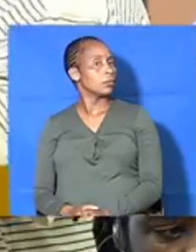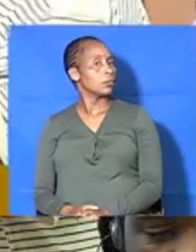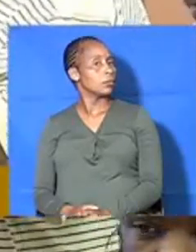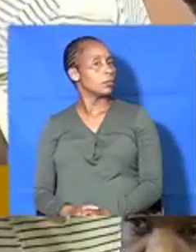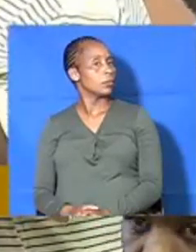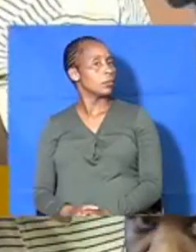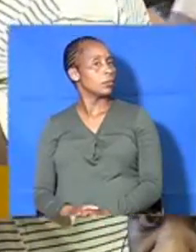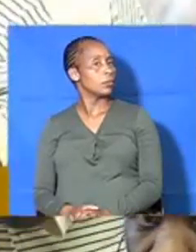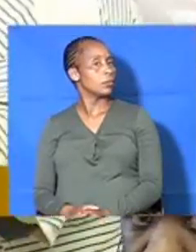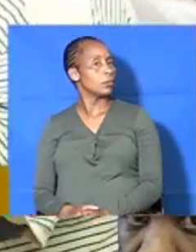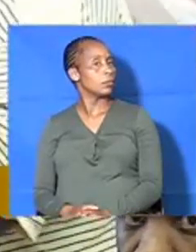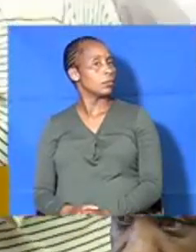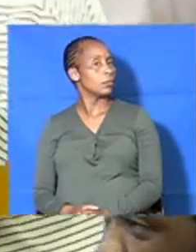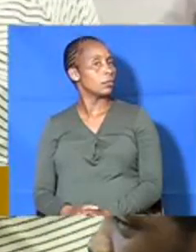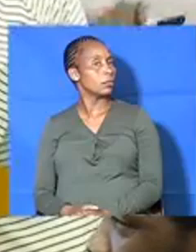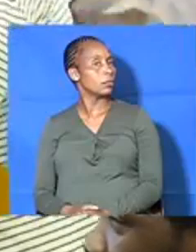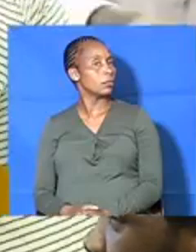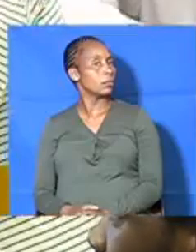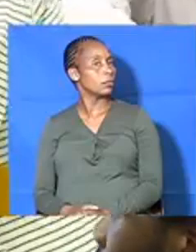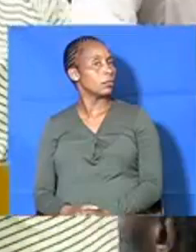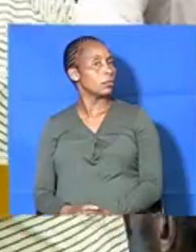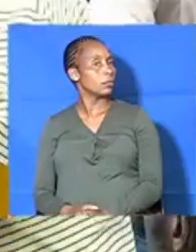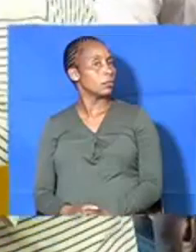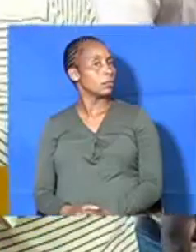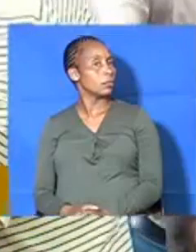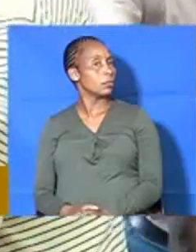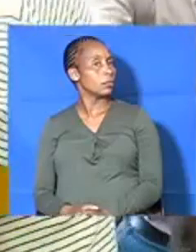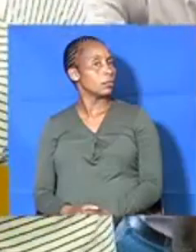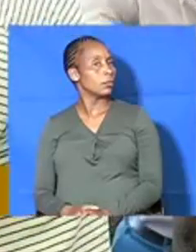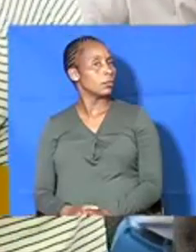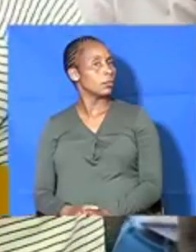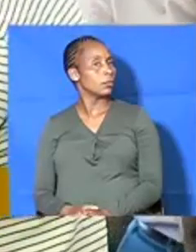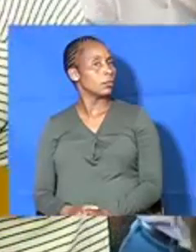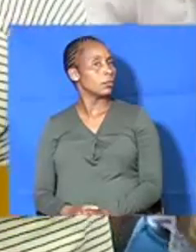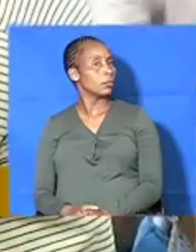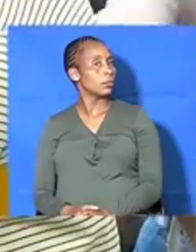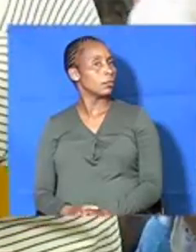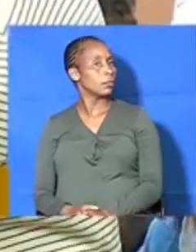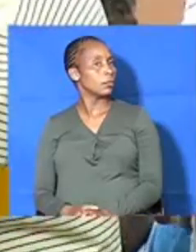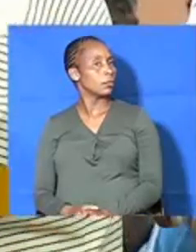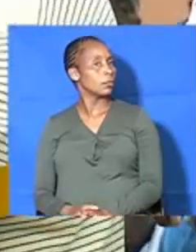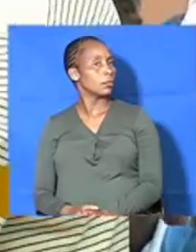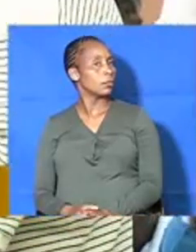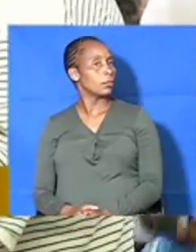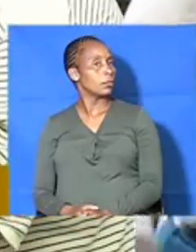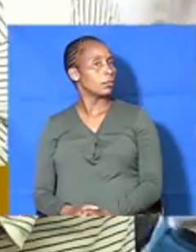present that we wholeheartedly support this